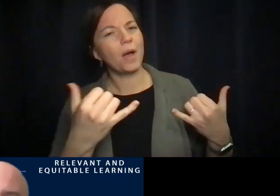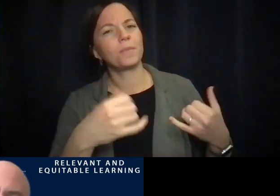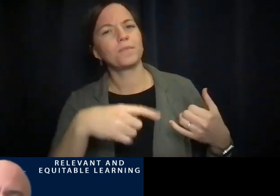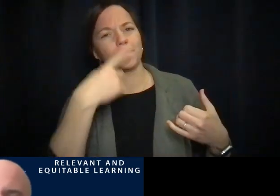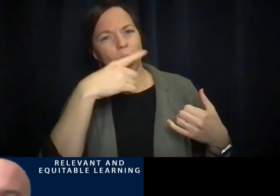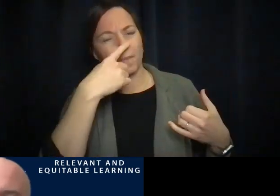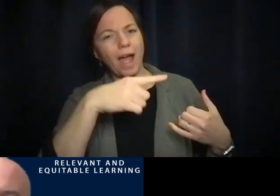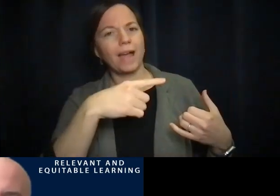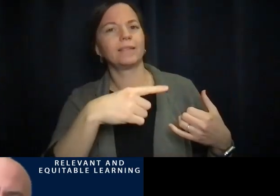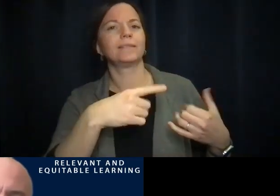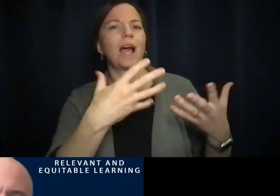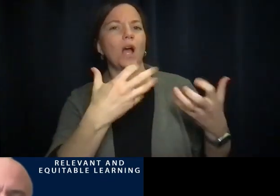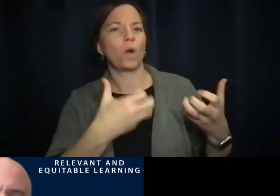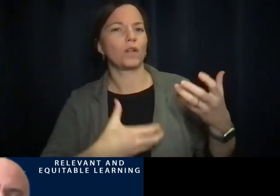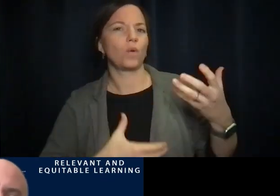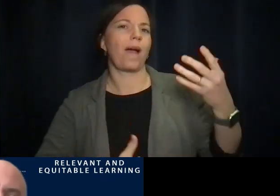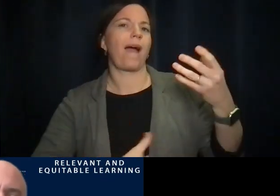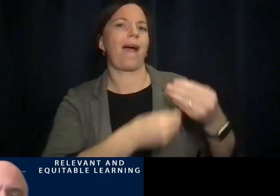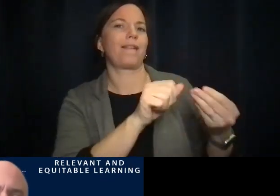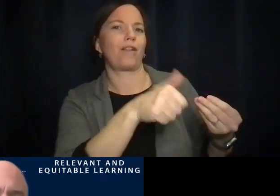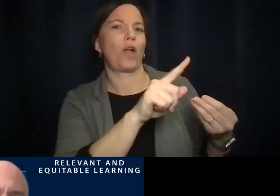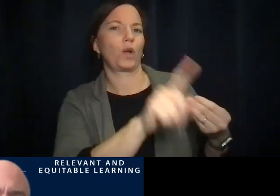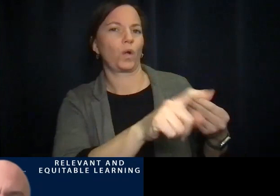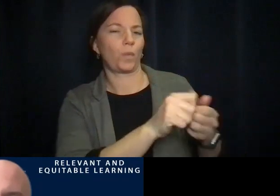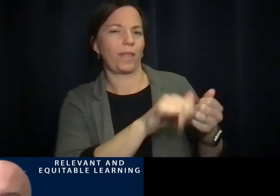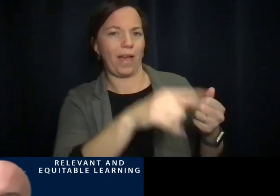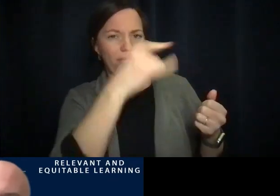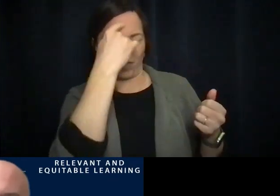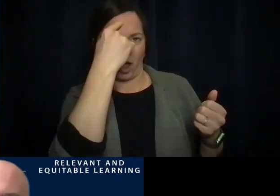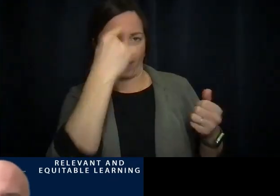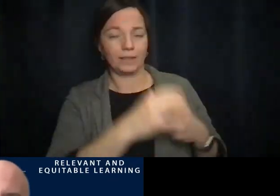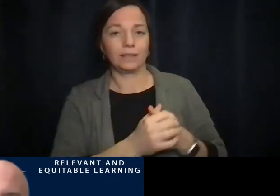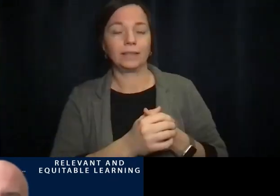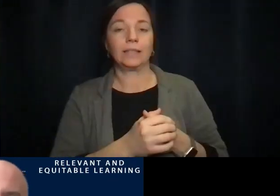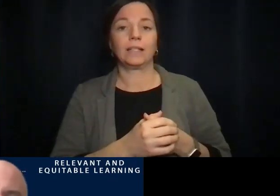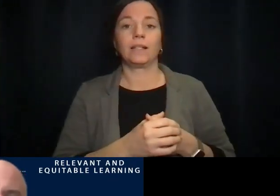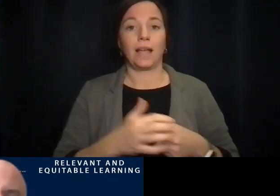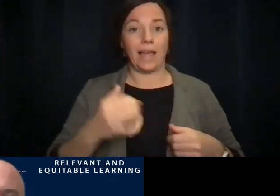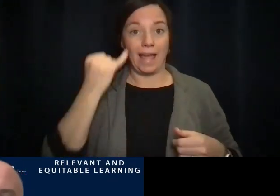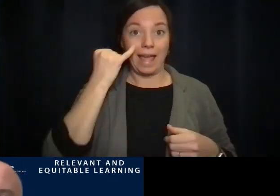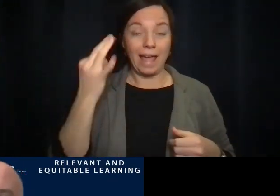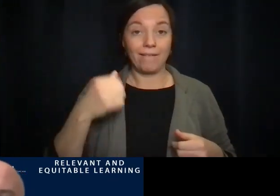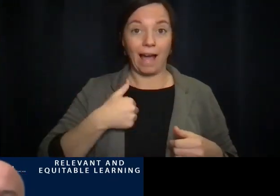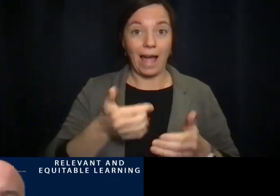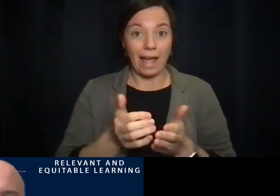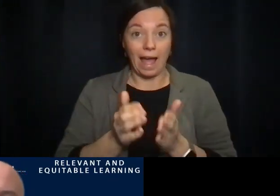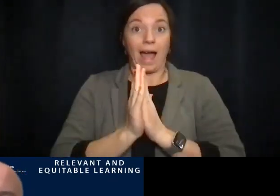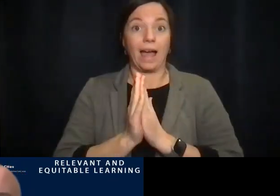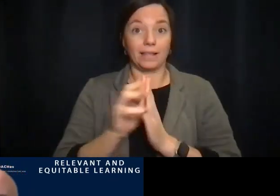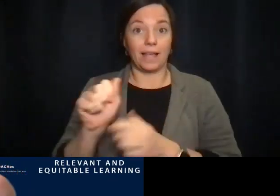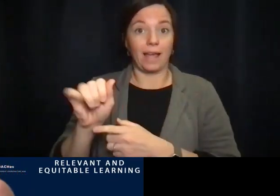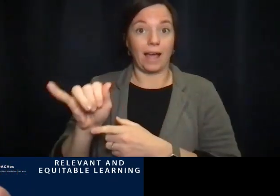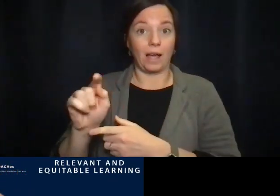up on that thought. See, once I ask an AI